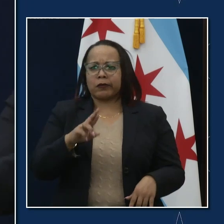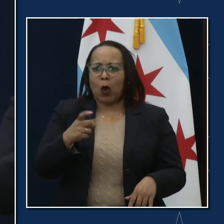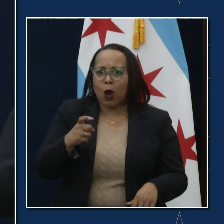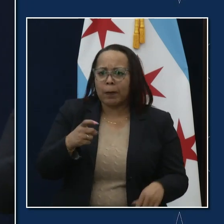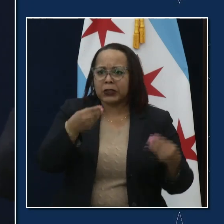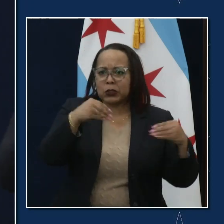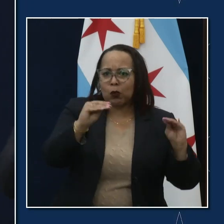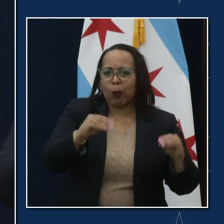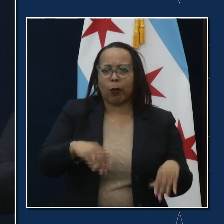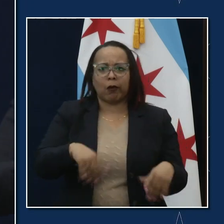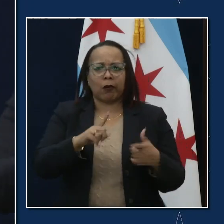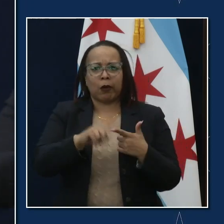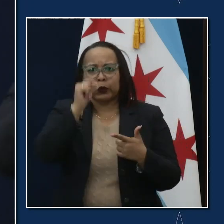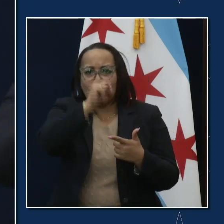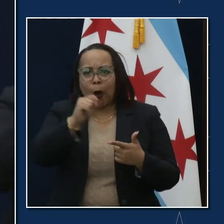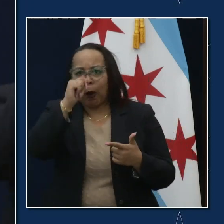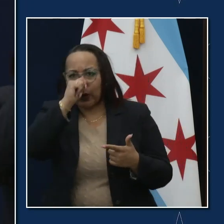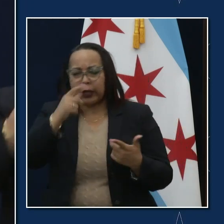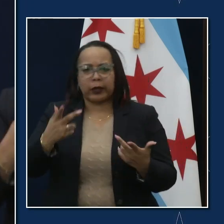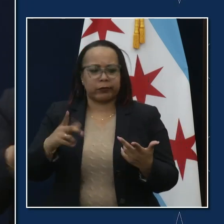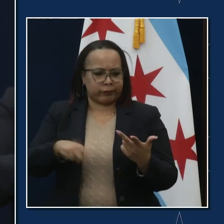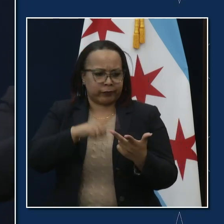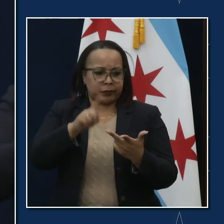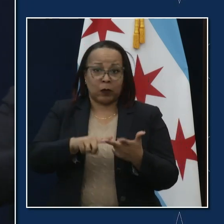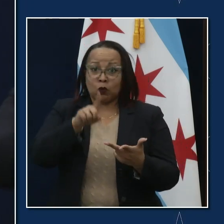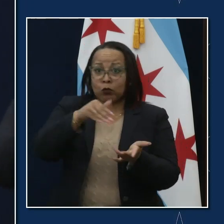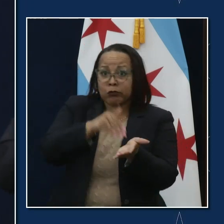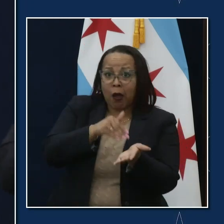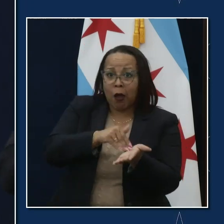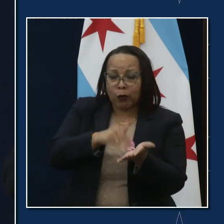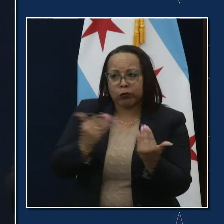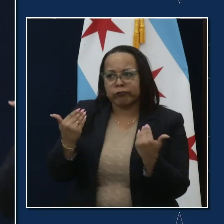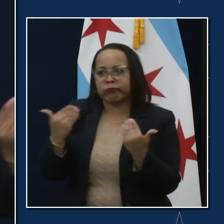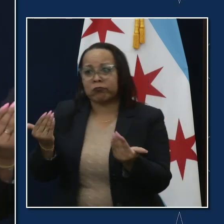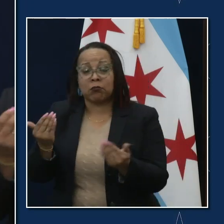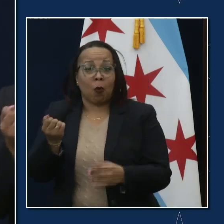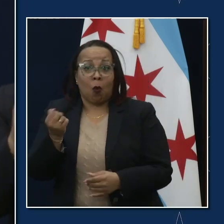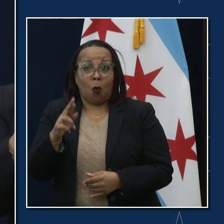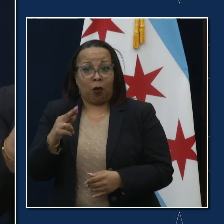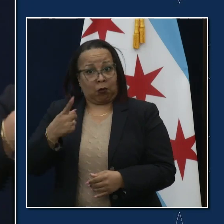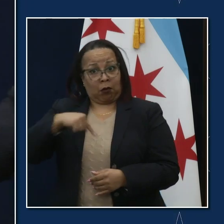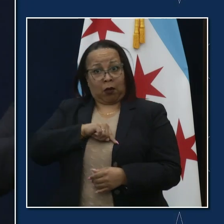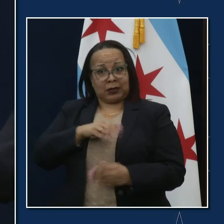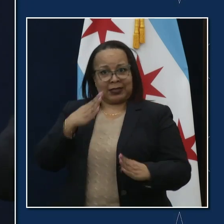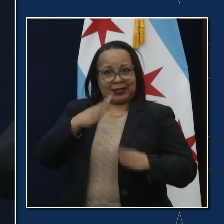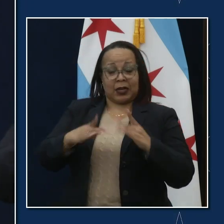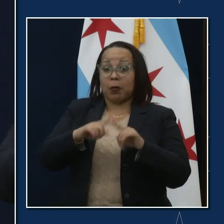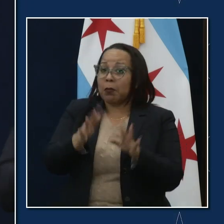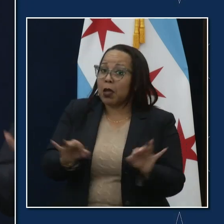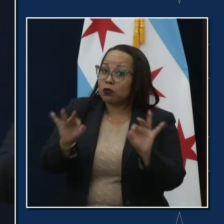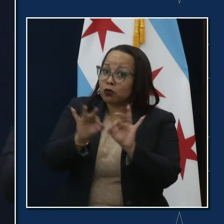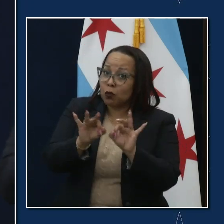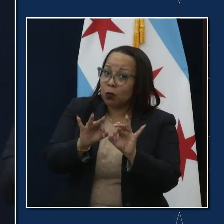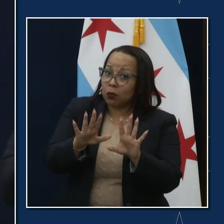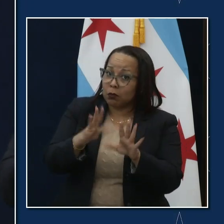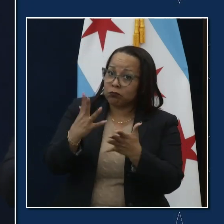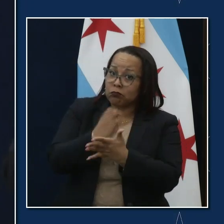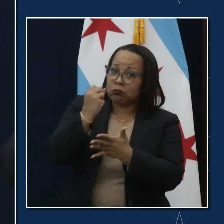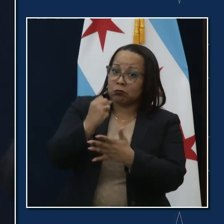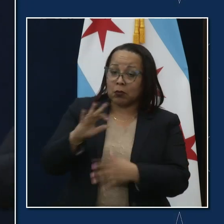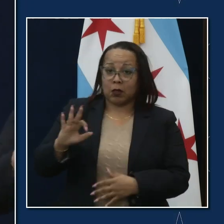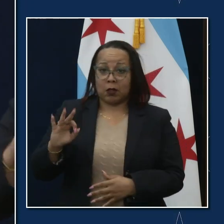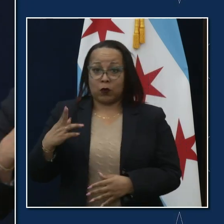stores like Target. You can get it through your medical doctor, or you can get it through us, but make sure that you also get the